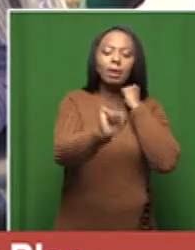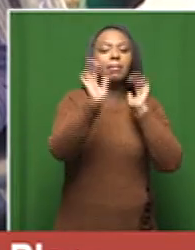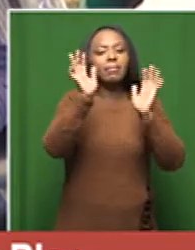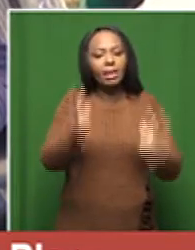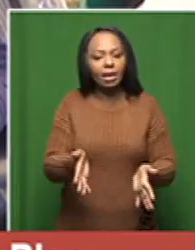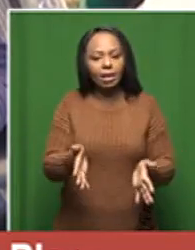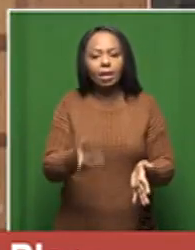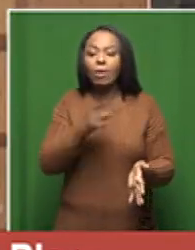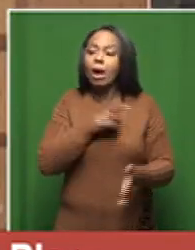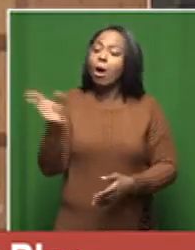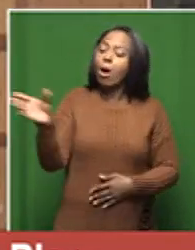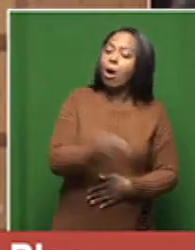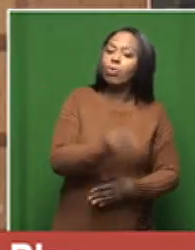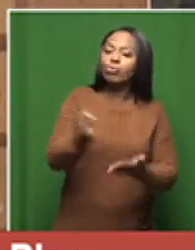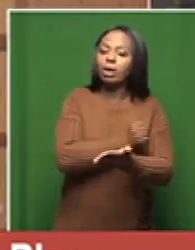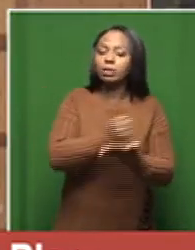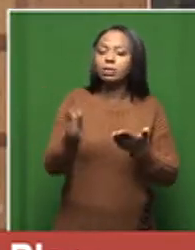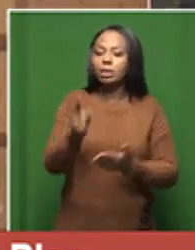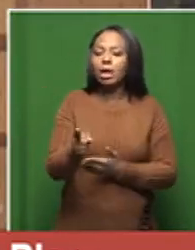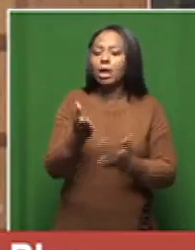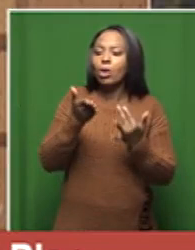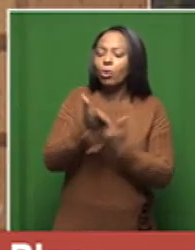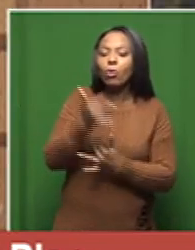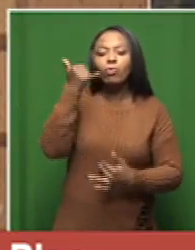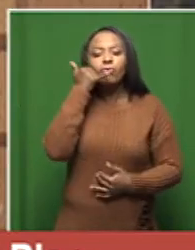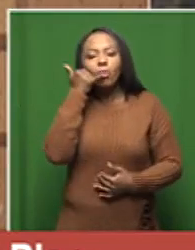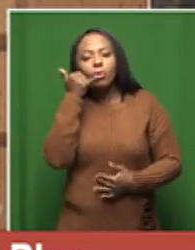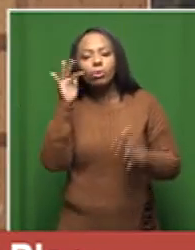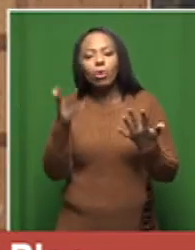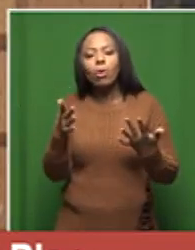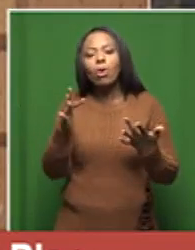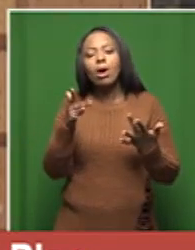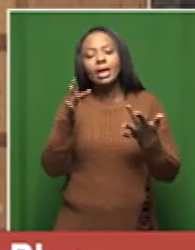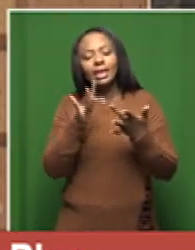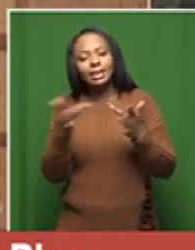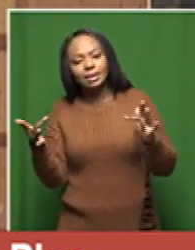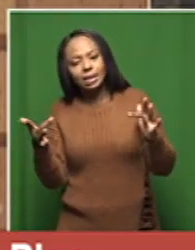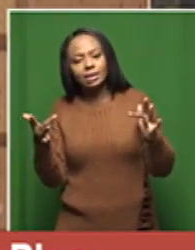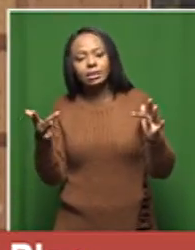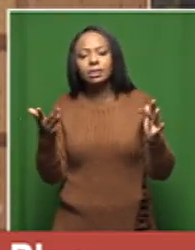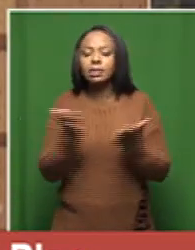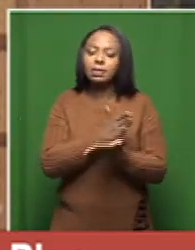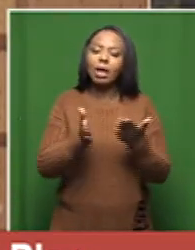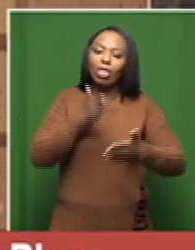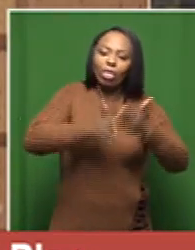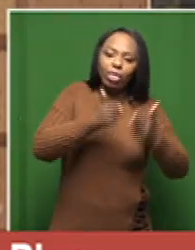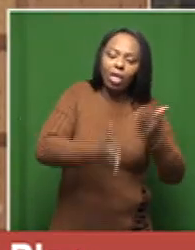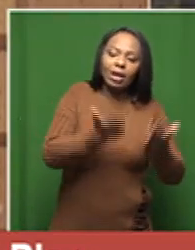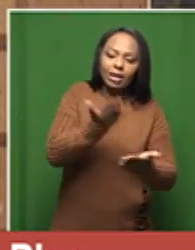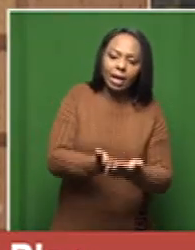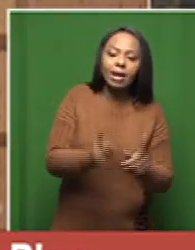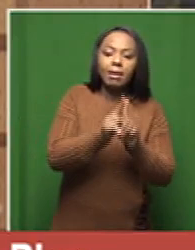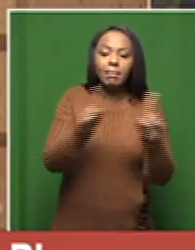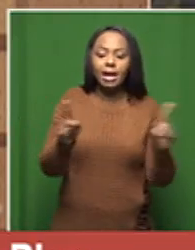able to register via their cell phone or access to internet. We are going to arrange, this is the plan